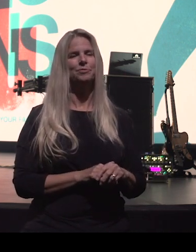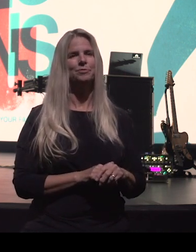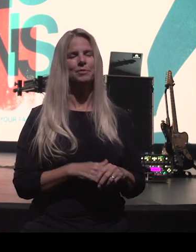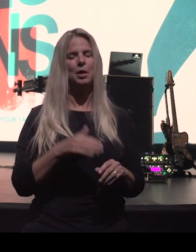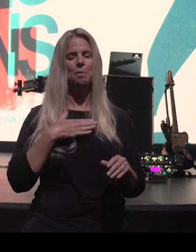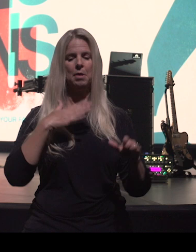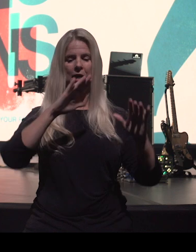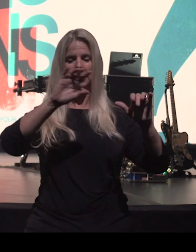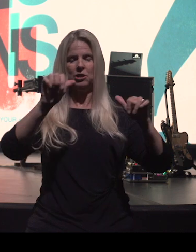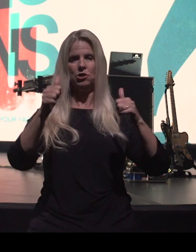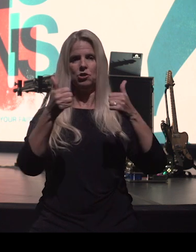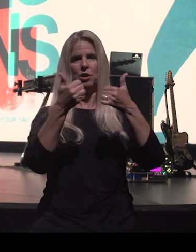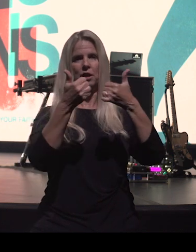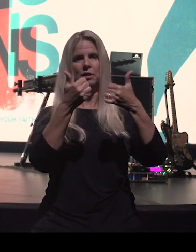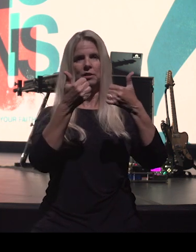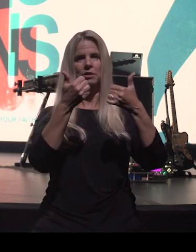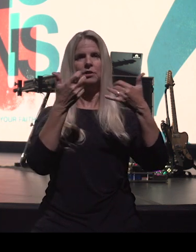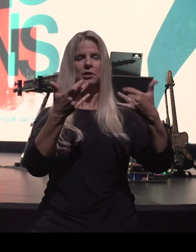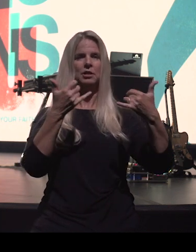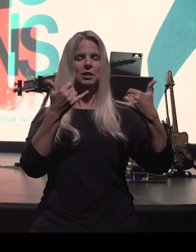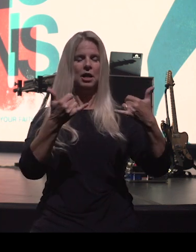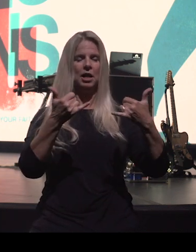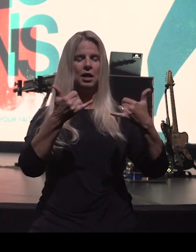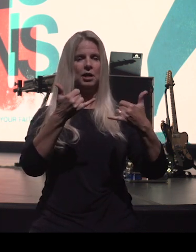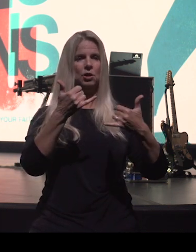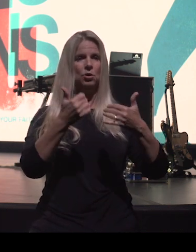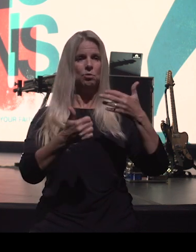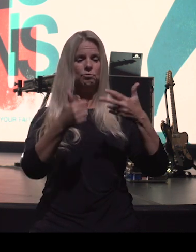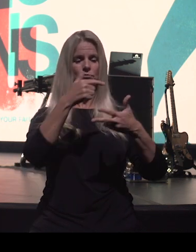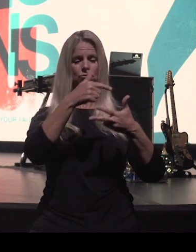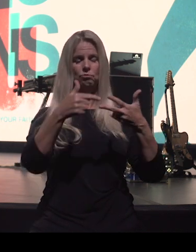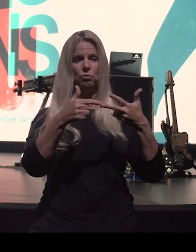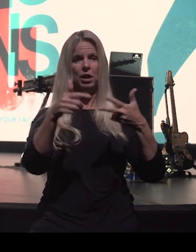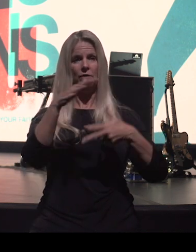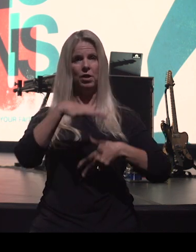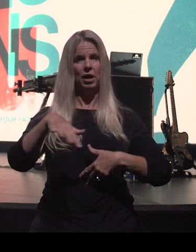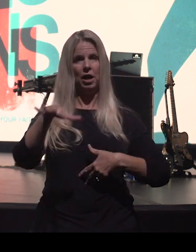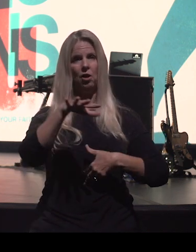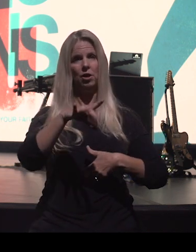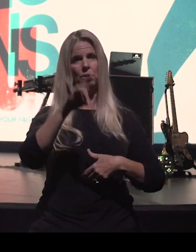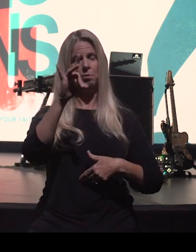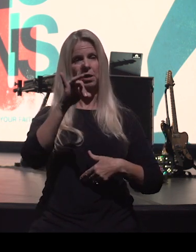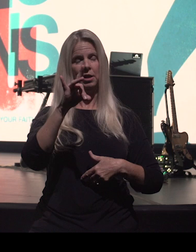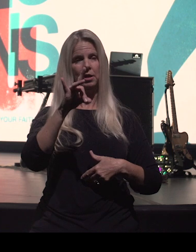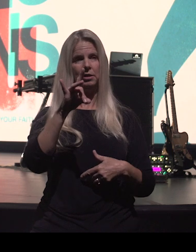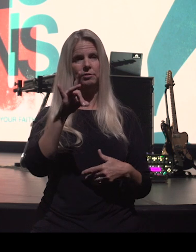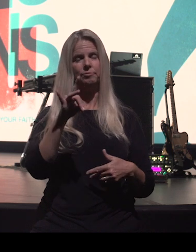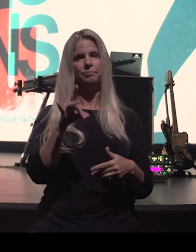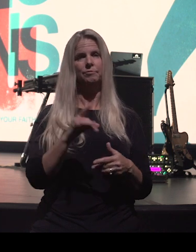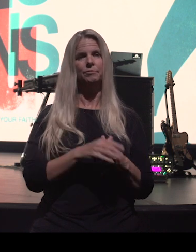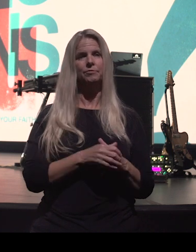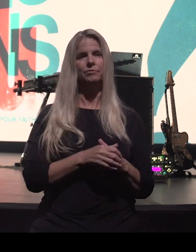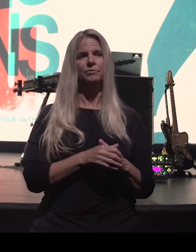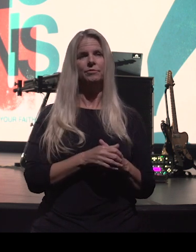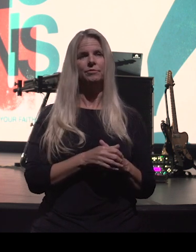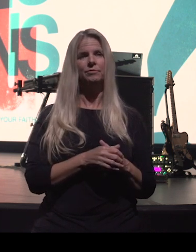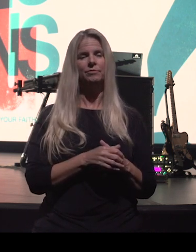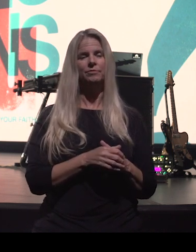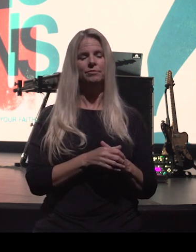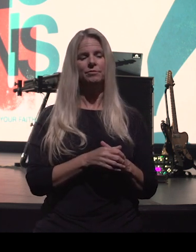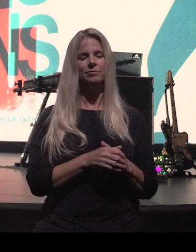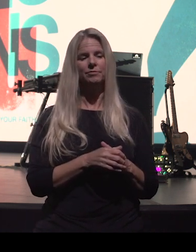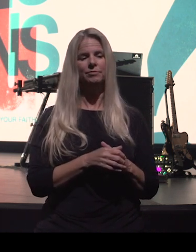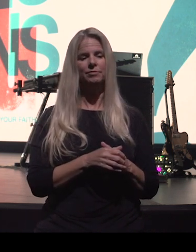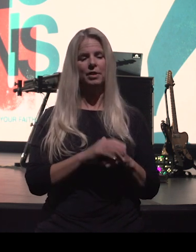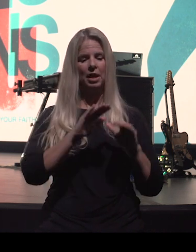today is that whatever area you pick, and I know what mine is, okay? Whatever area you pick, let me give you some challenges today of